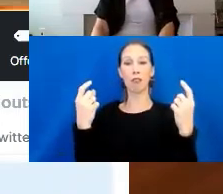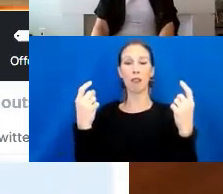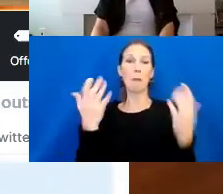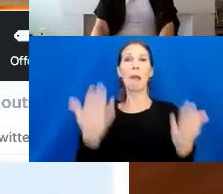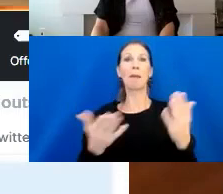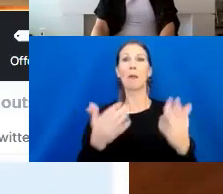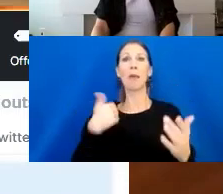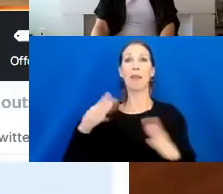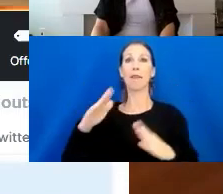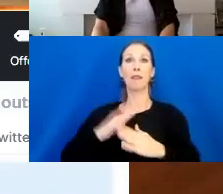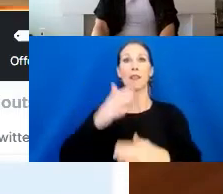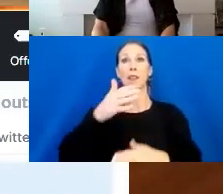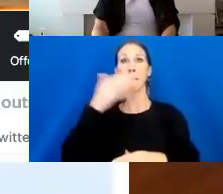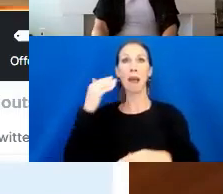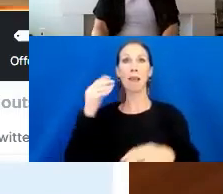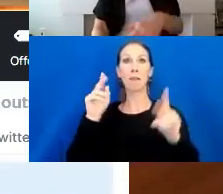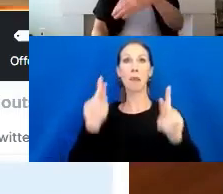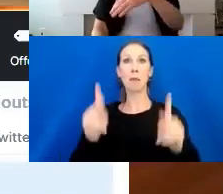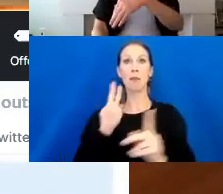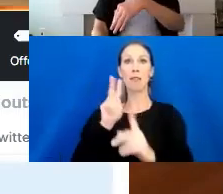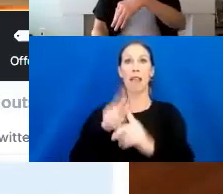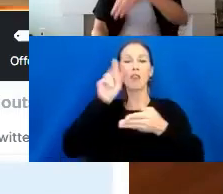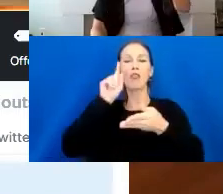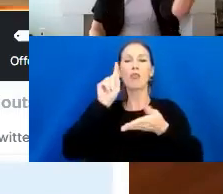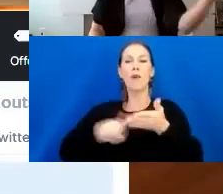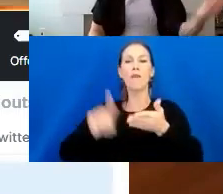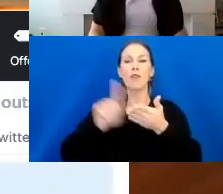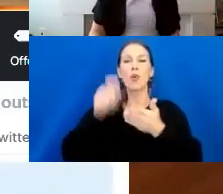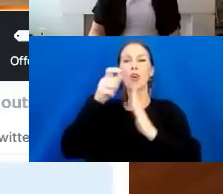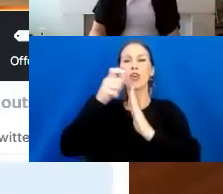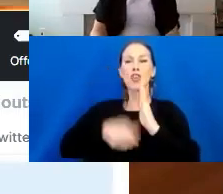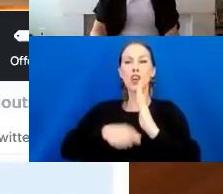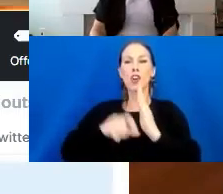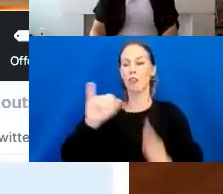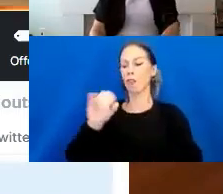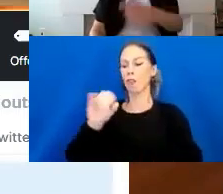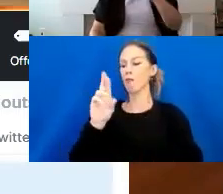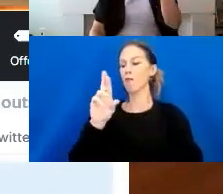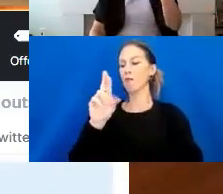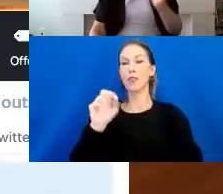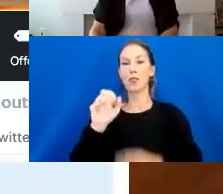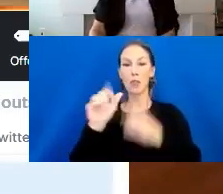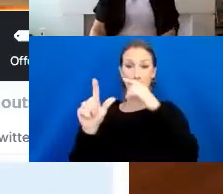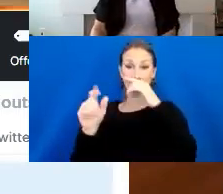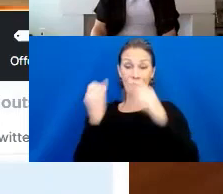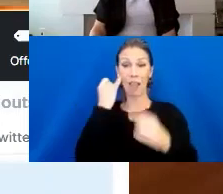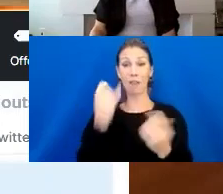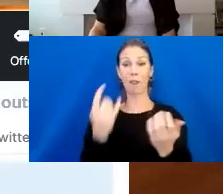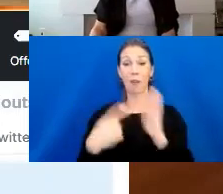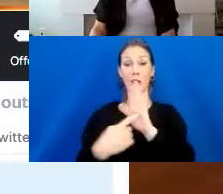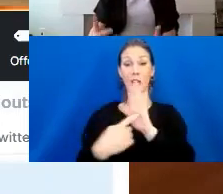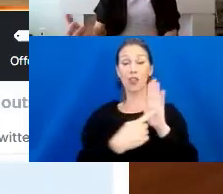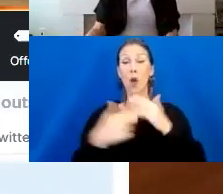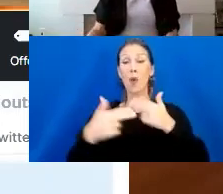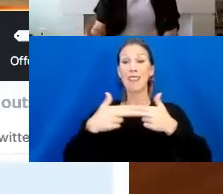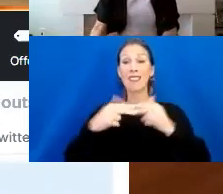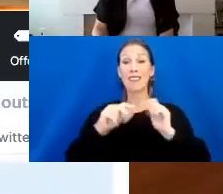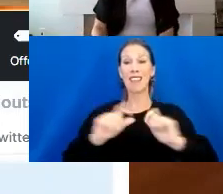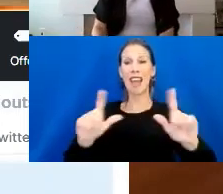the 7 journals each year. If they are going to show a slide, they'll just,